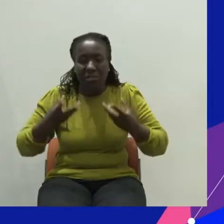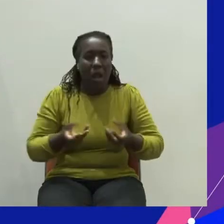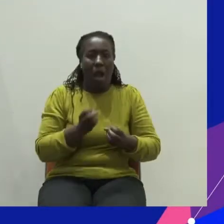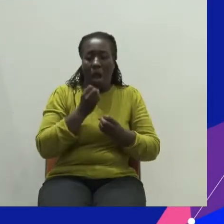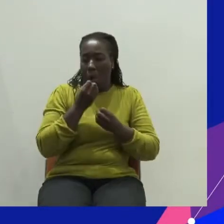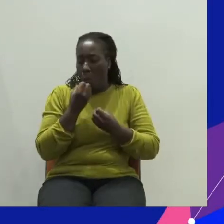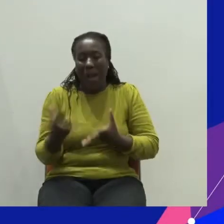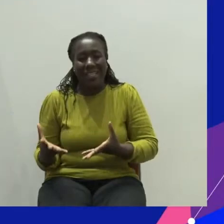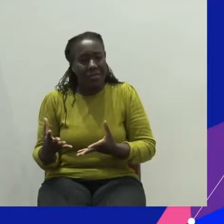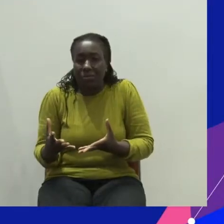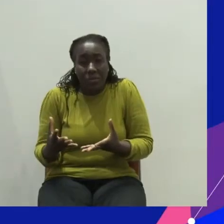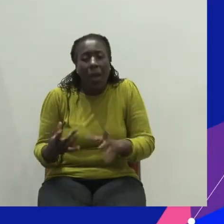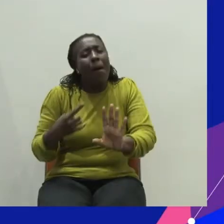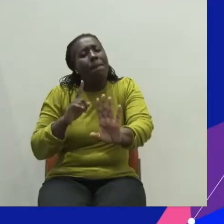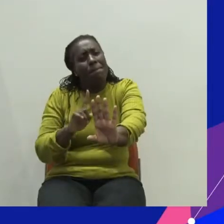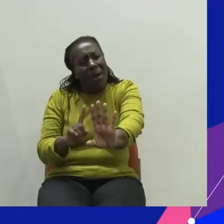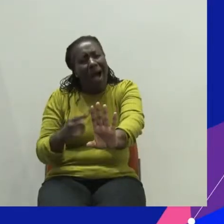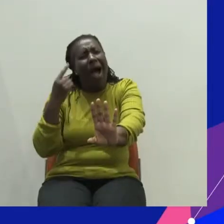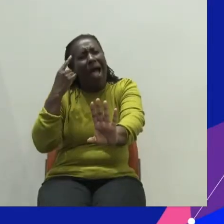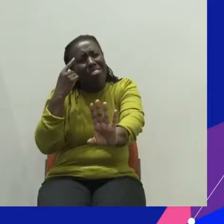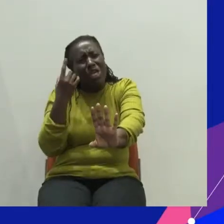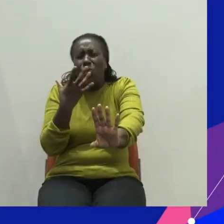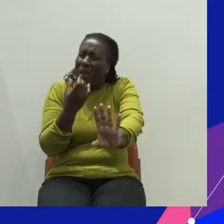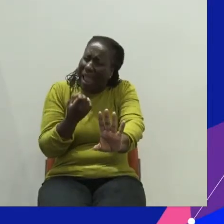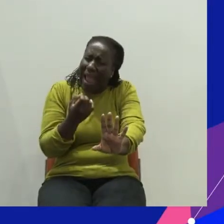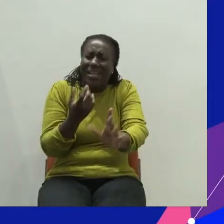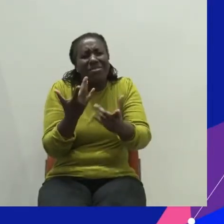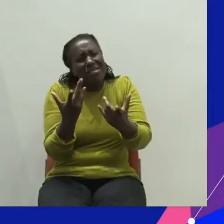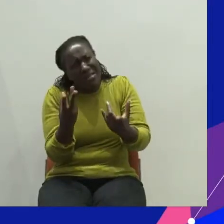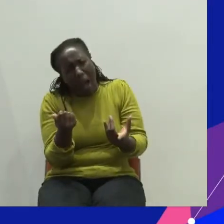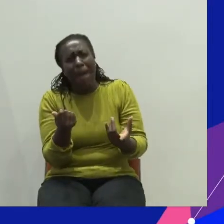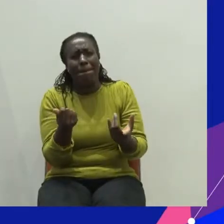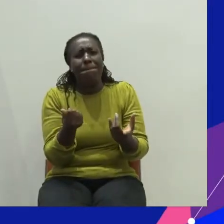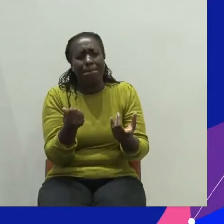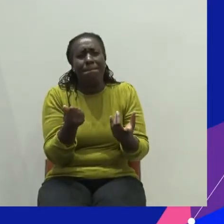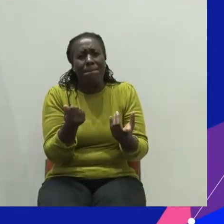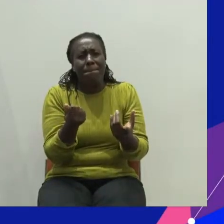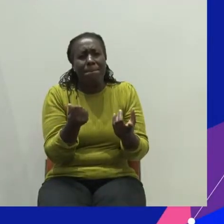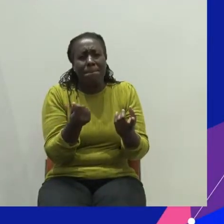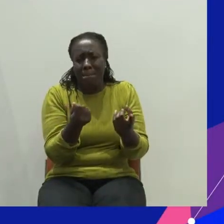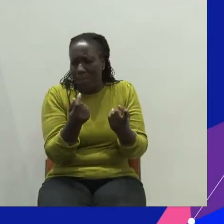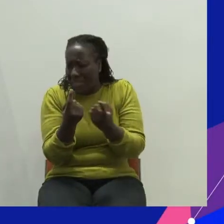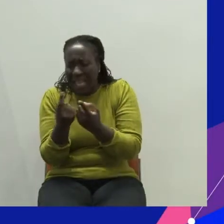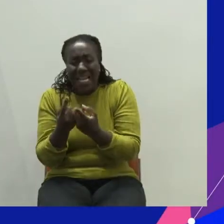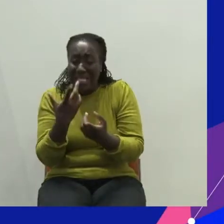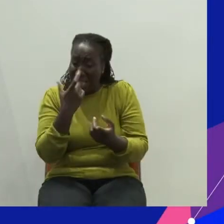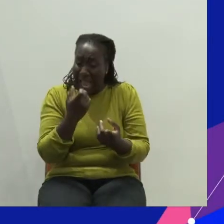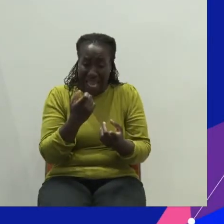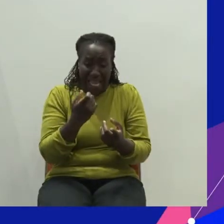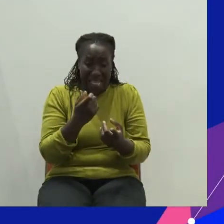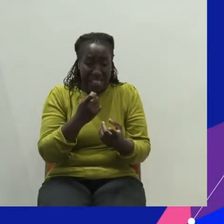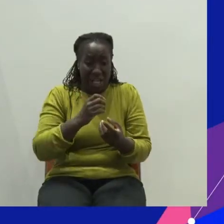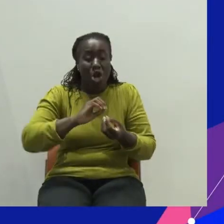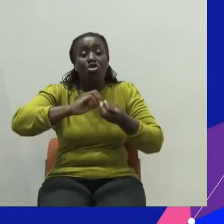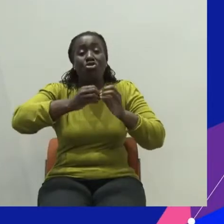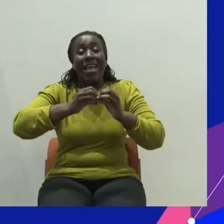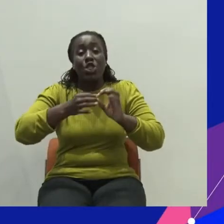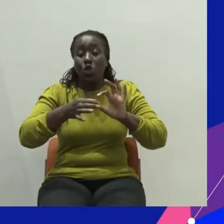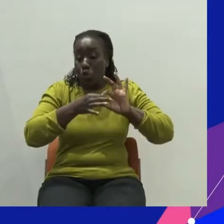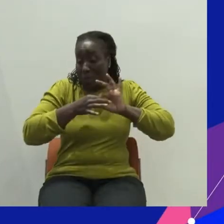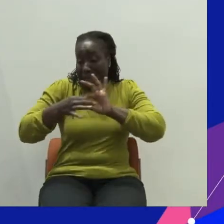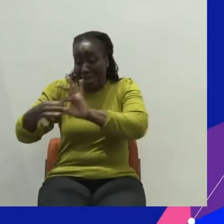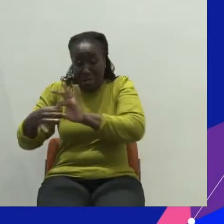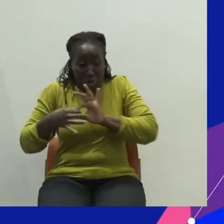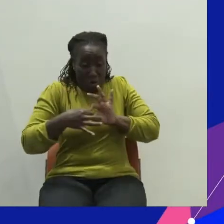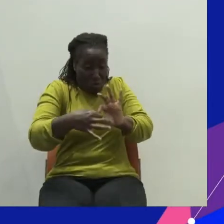I do think you could have a consortium of organisms, right, that are each designed to interact with each